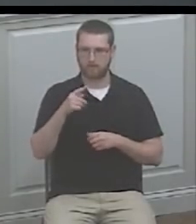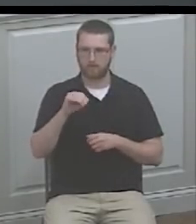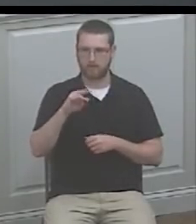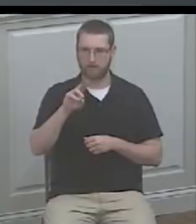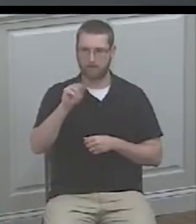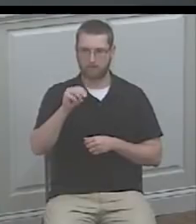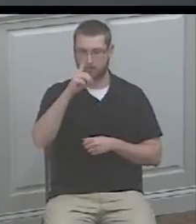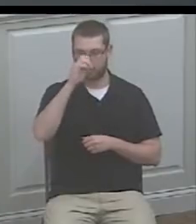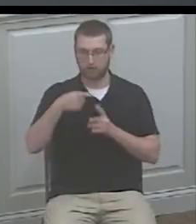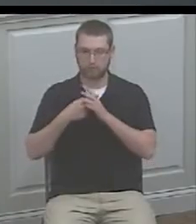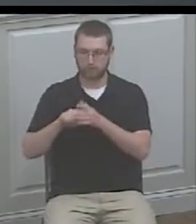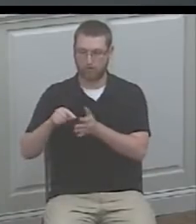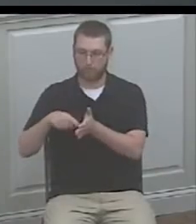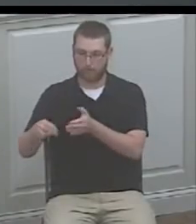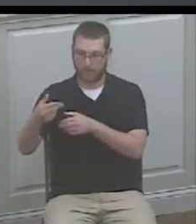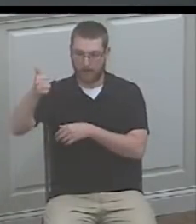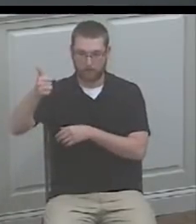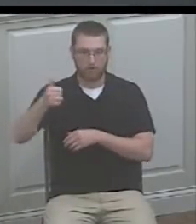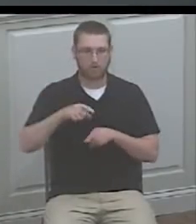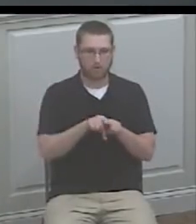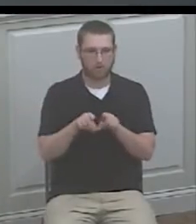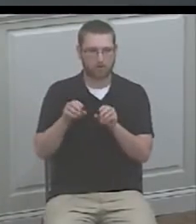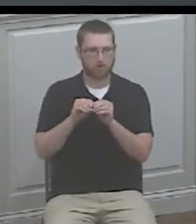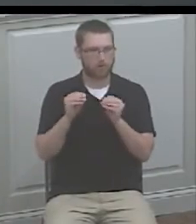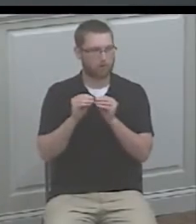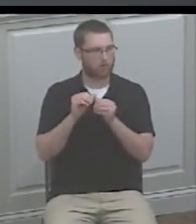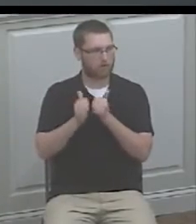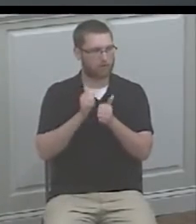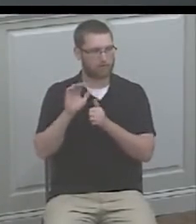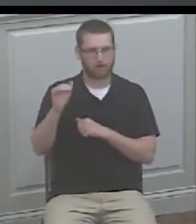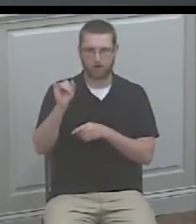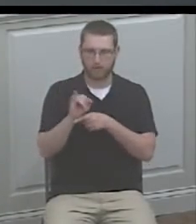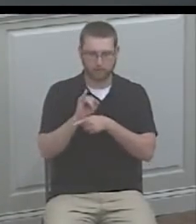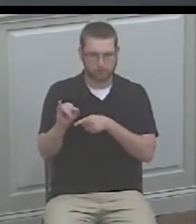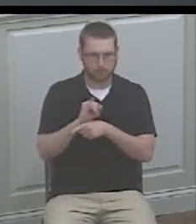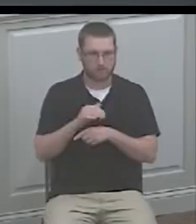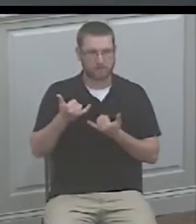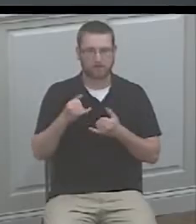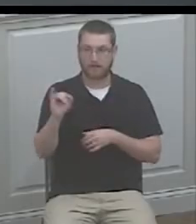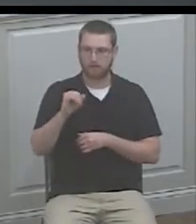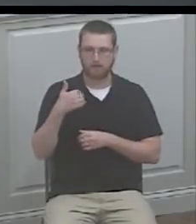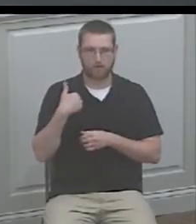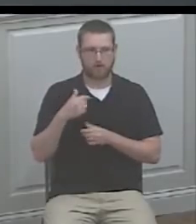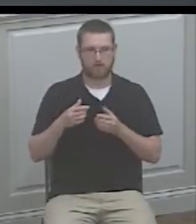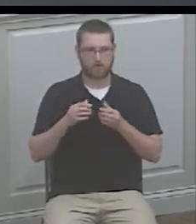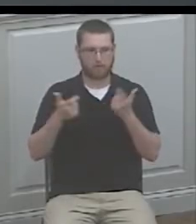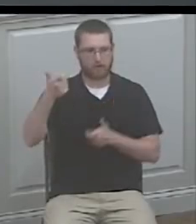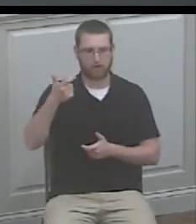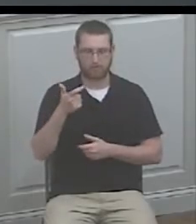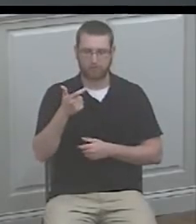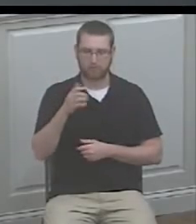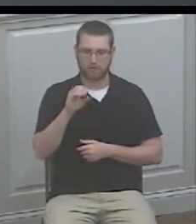starting their wages higher and also have become more competitive in their insurance, they now have a higher compensation package. We're now in